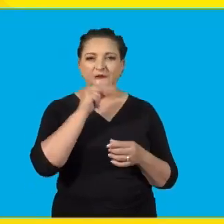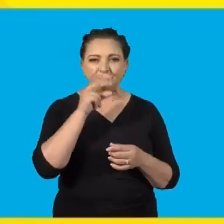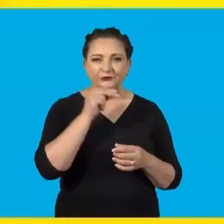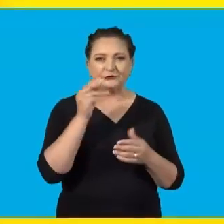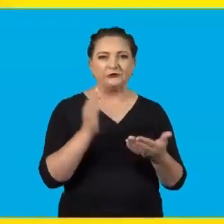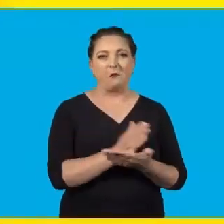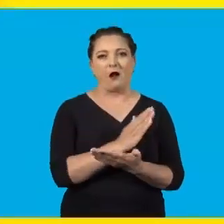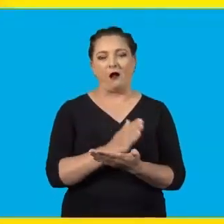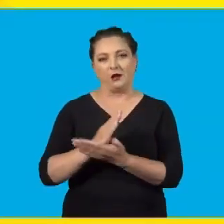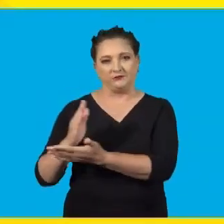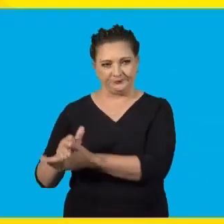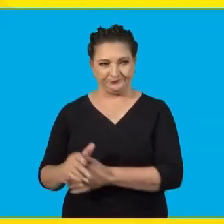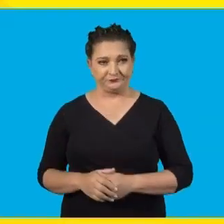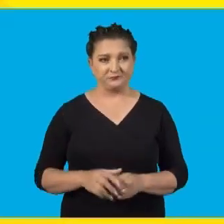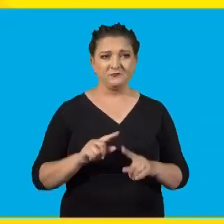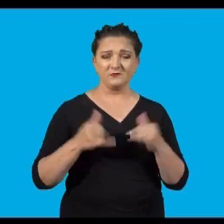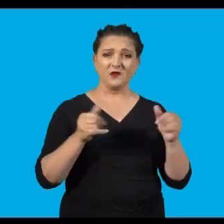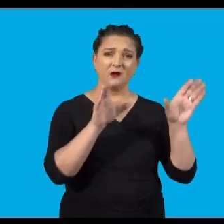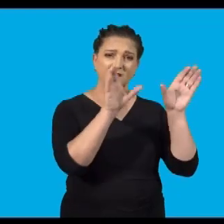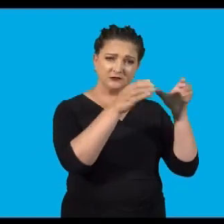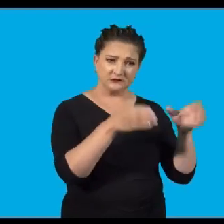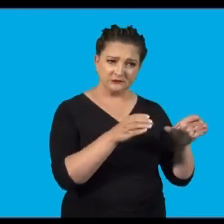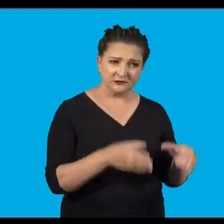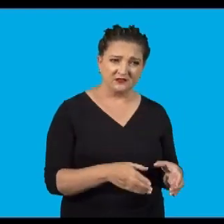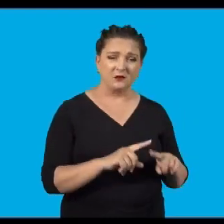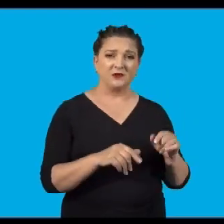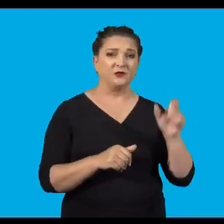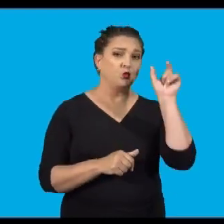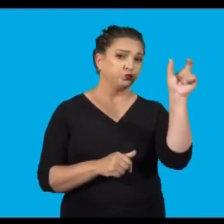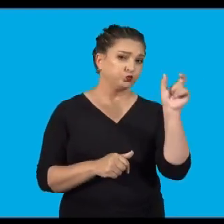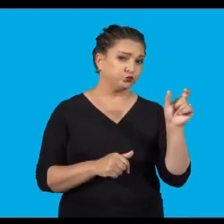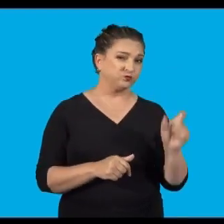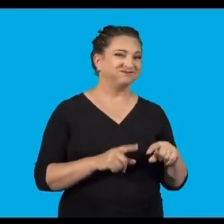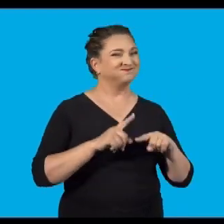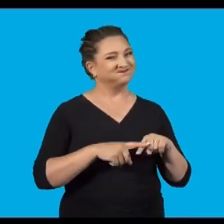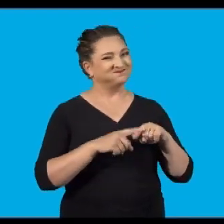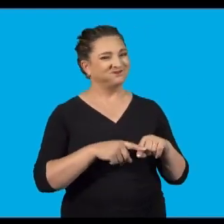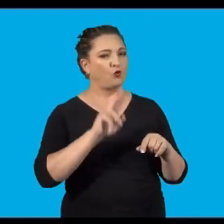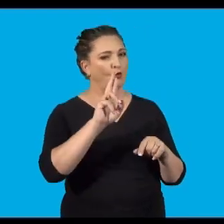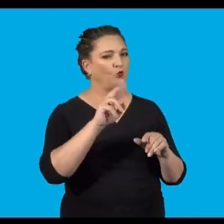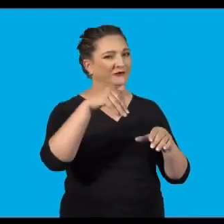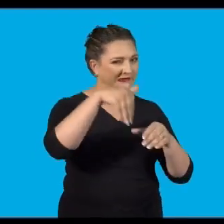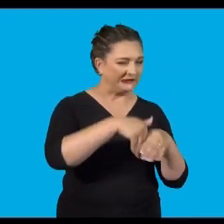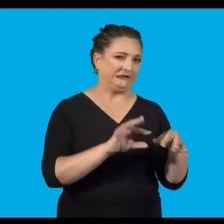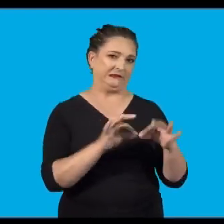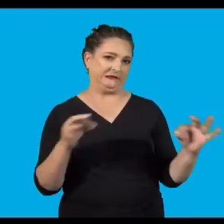to parts of speech, all right? Now remember, these are the categories that words are divided in according to the role that they play in